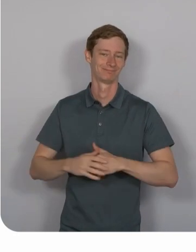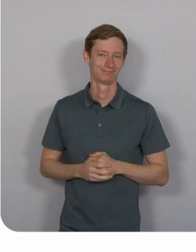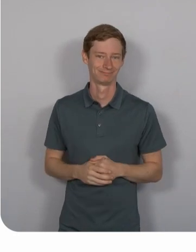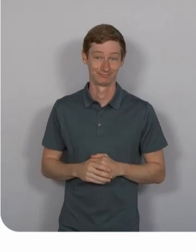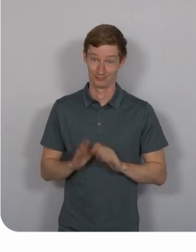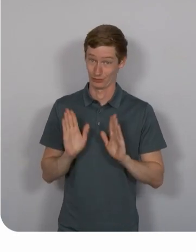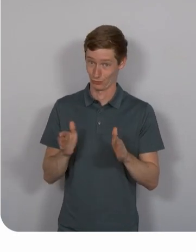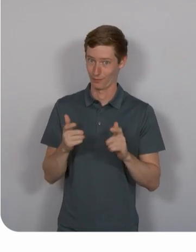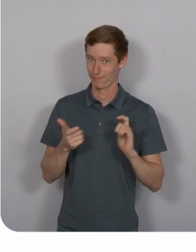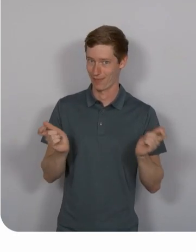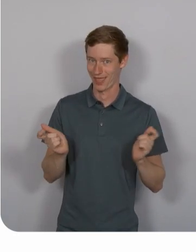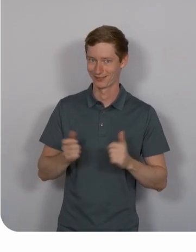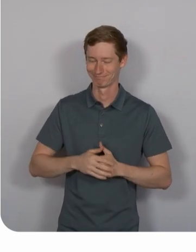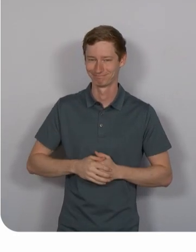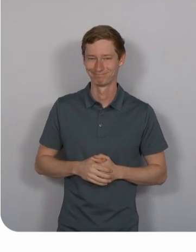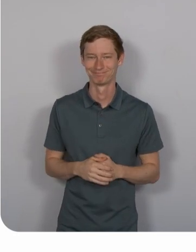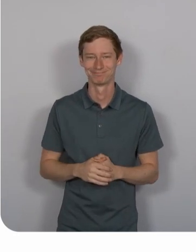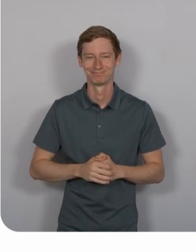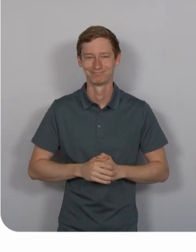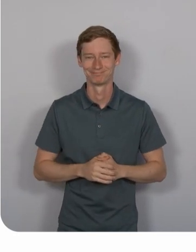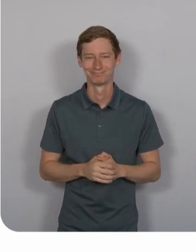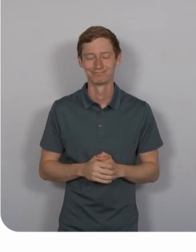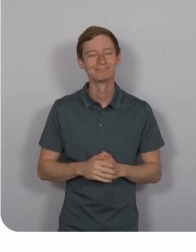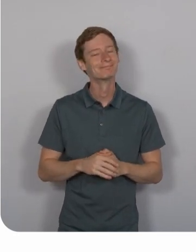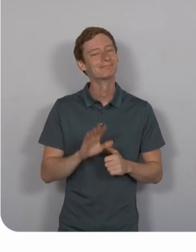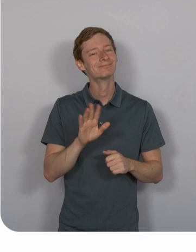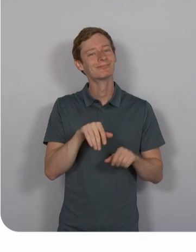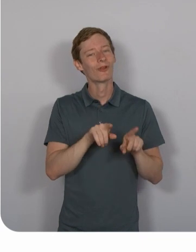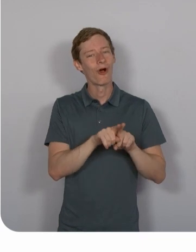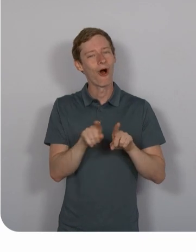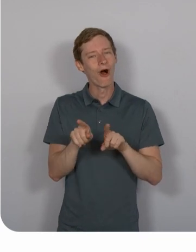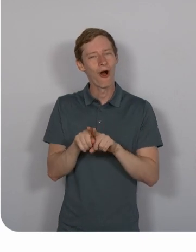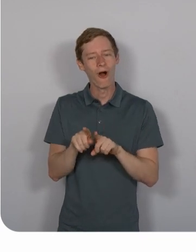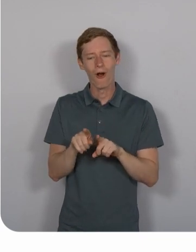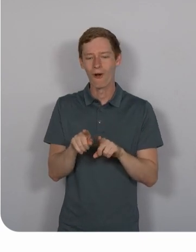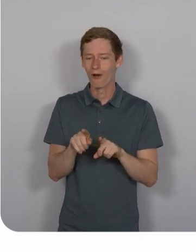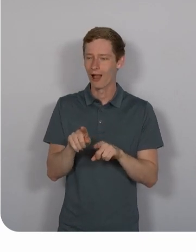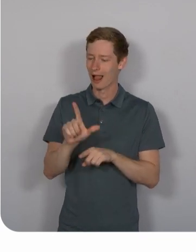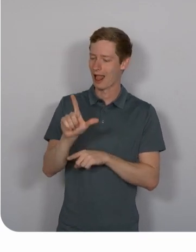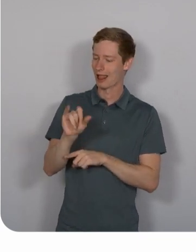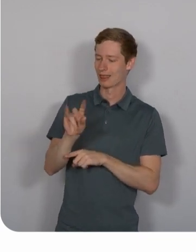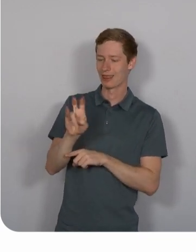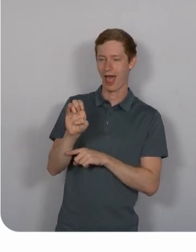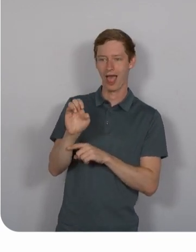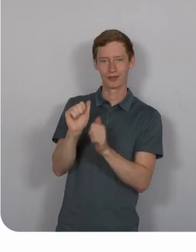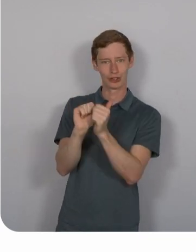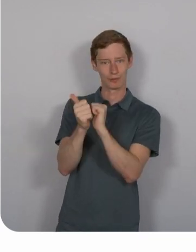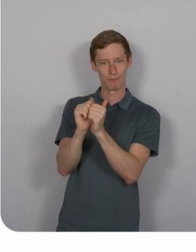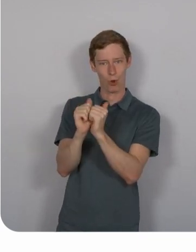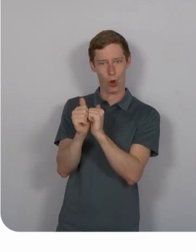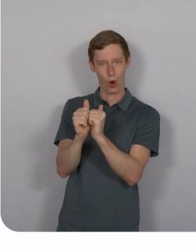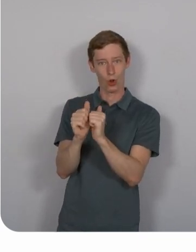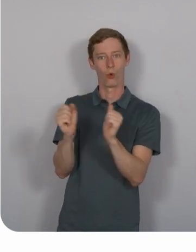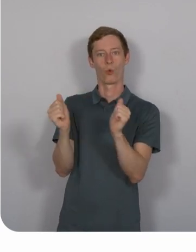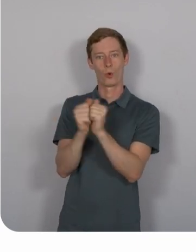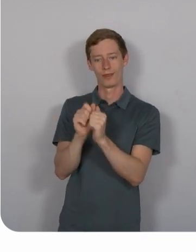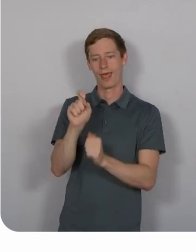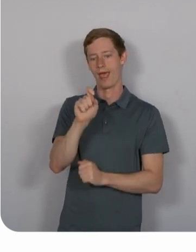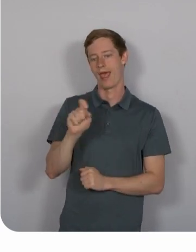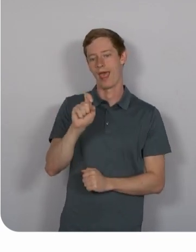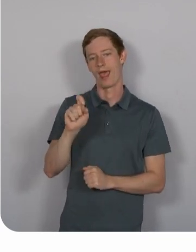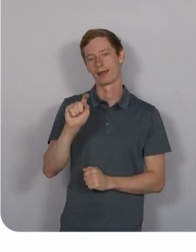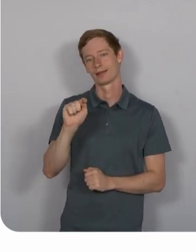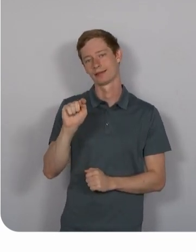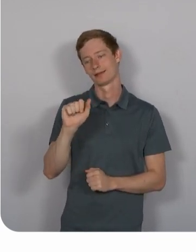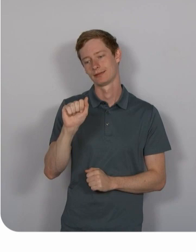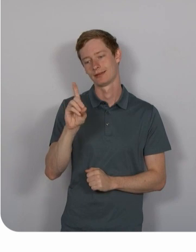It's going to be a big deal. There's also a major live sports season coming up with X Stadium. We